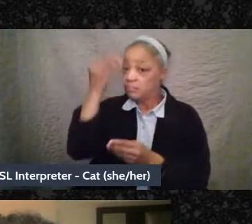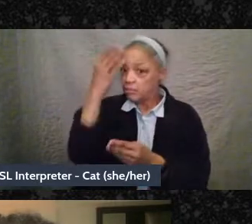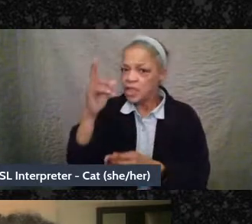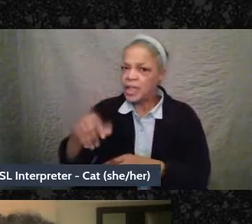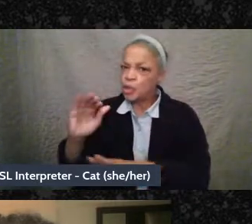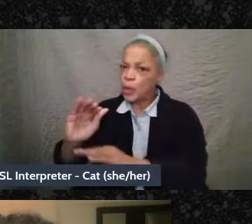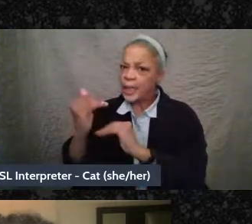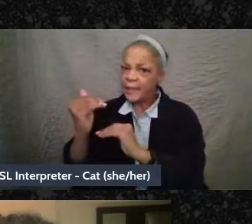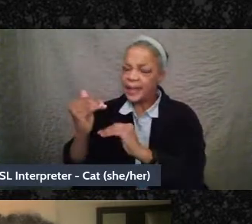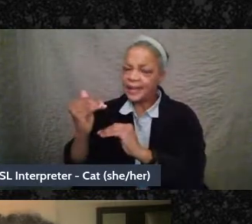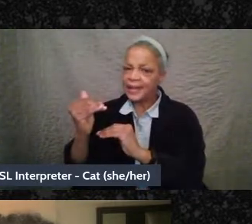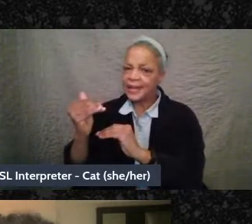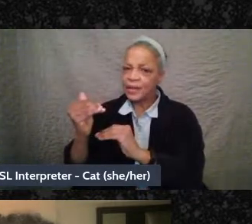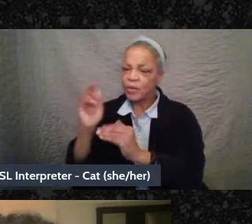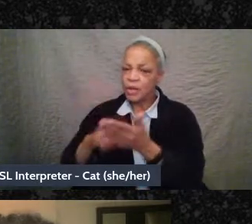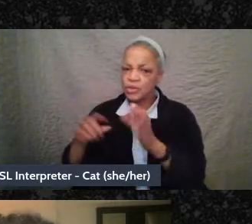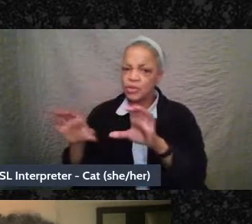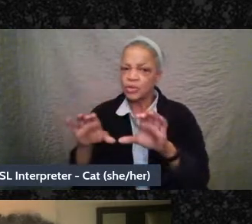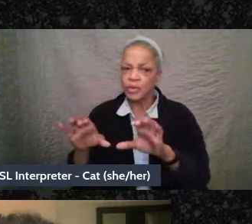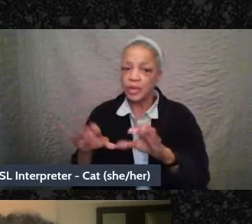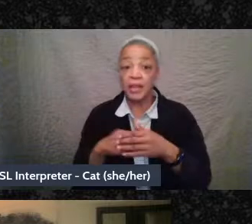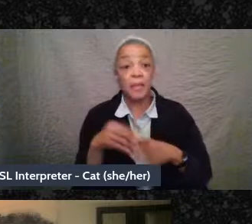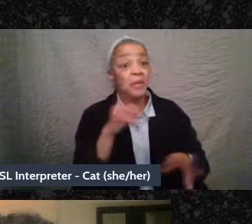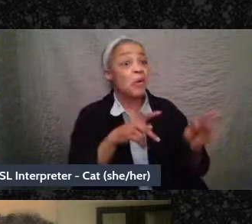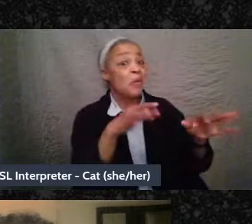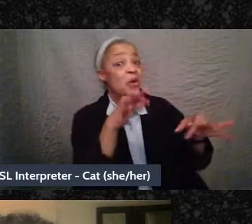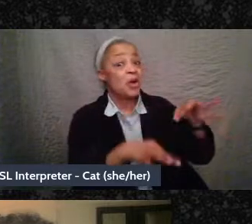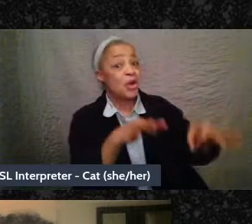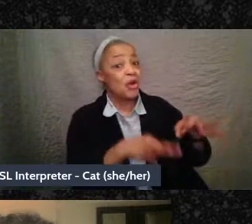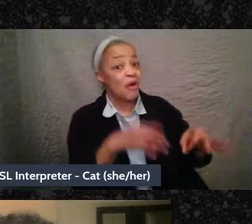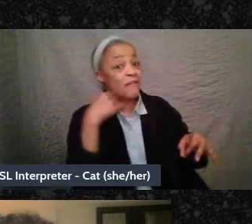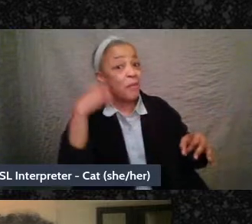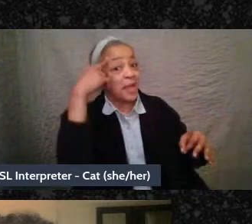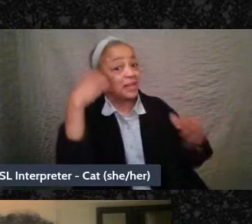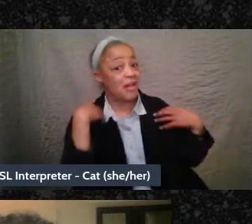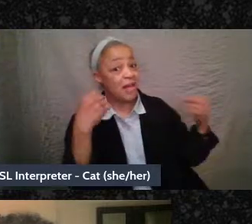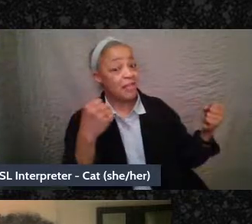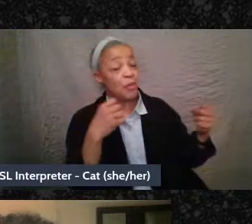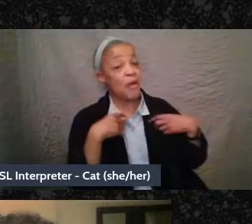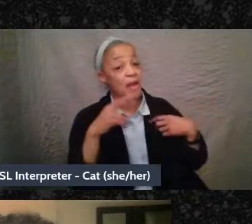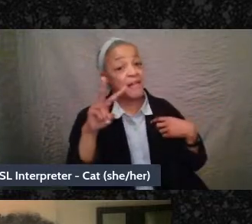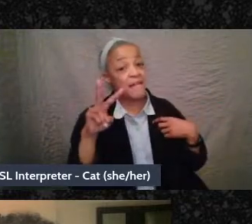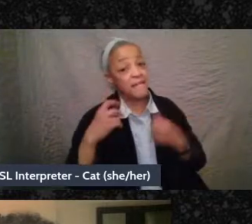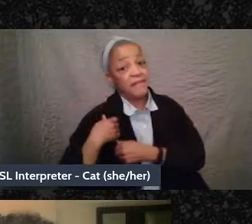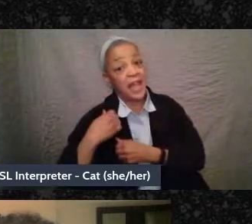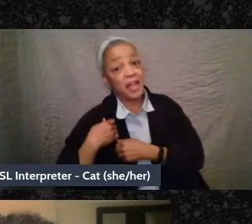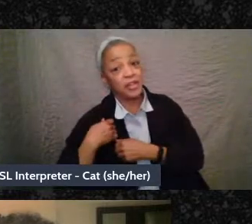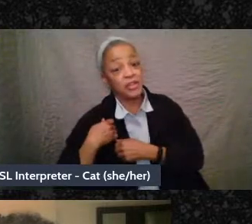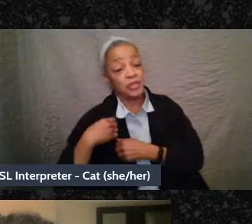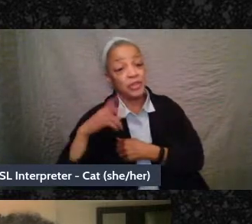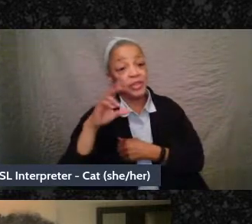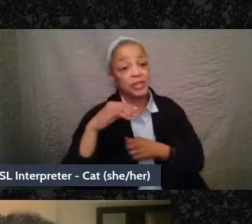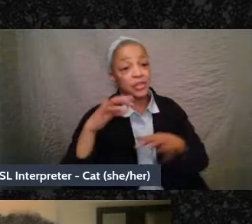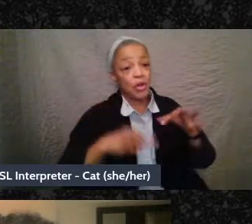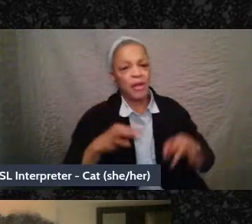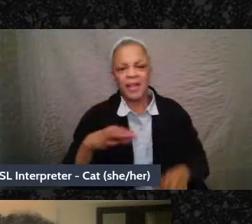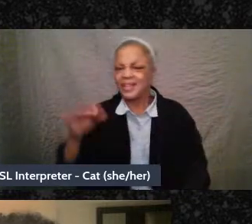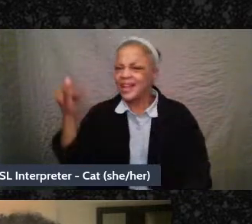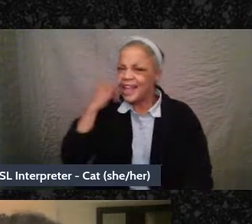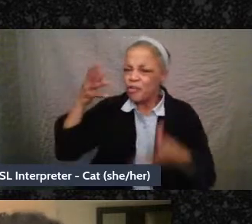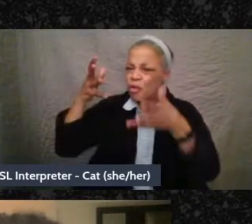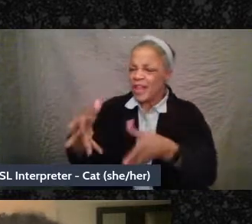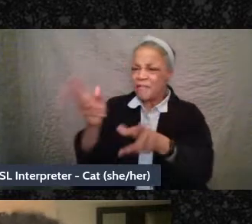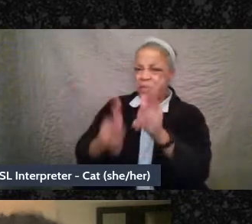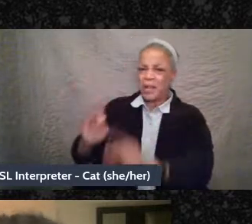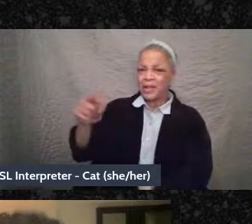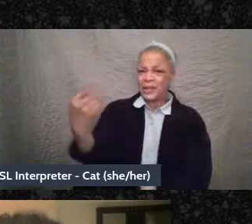more courts. Folks are like, well, we want a court for mental health court. We want a veterans court. And we're like, if you leave people alone and get them what they need, we